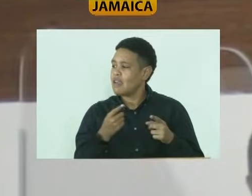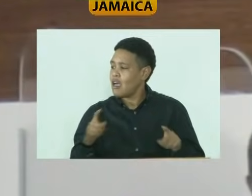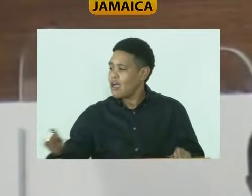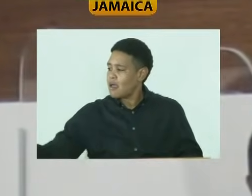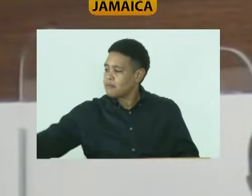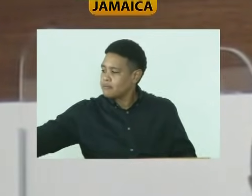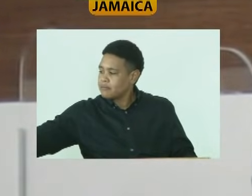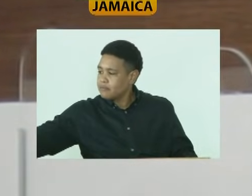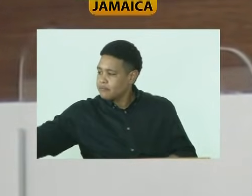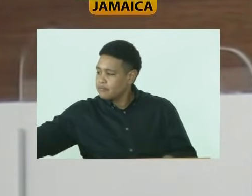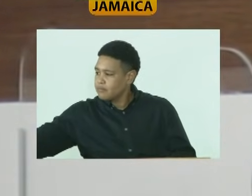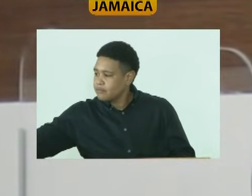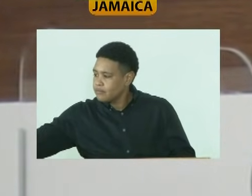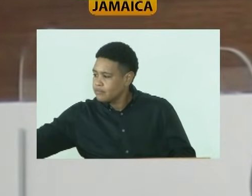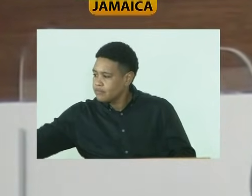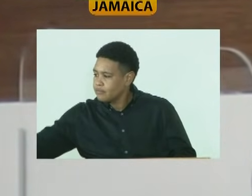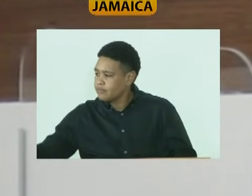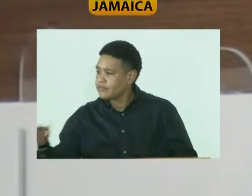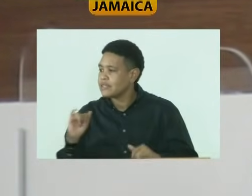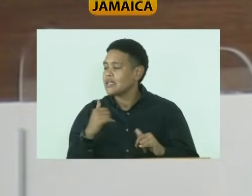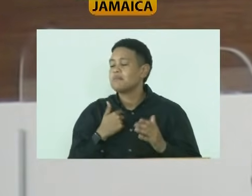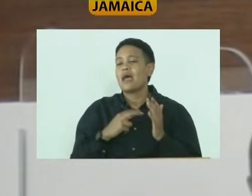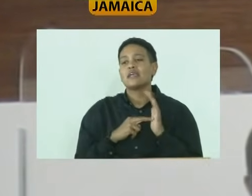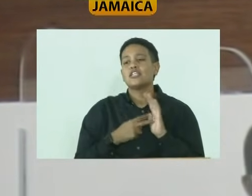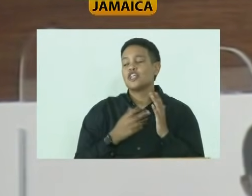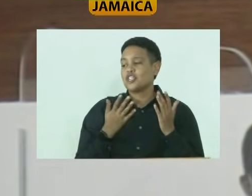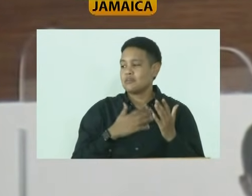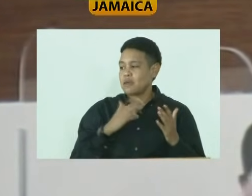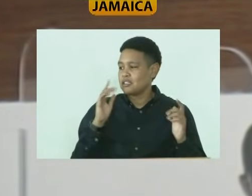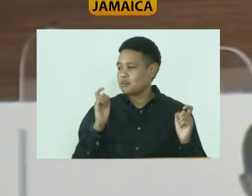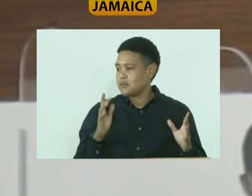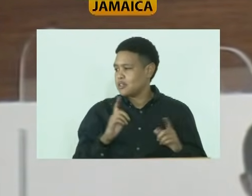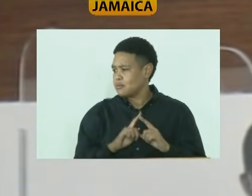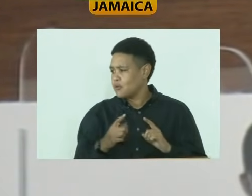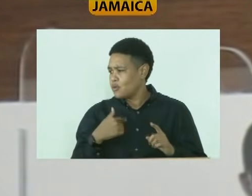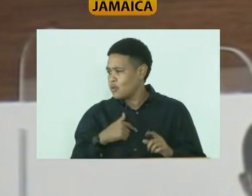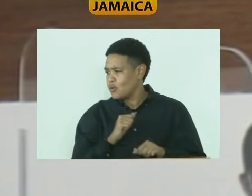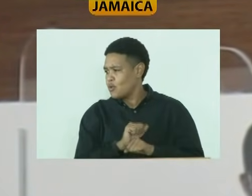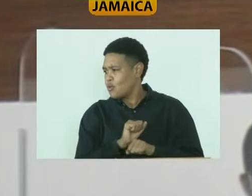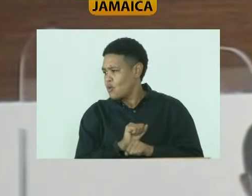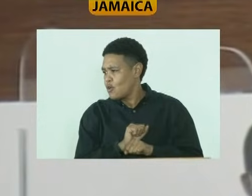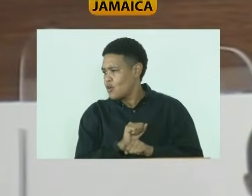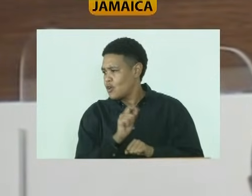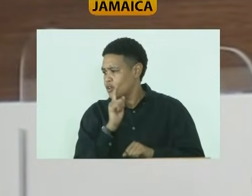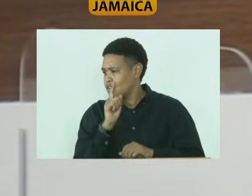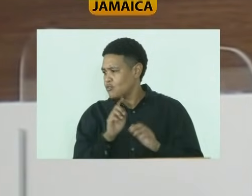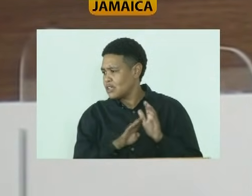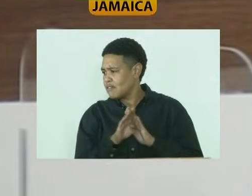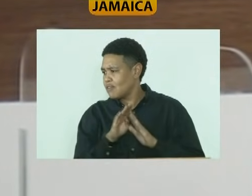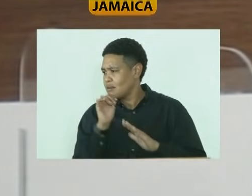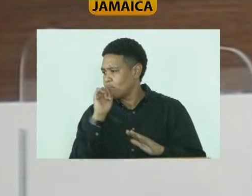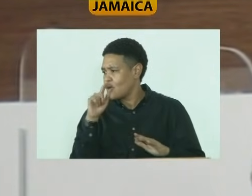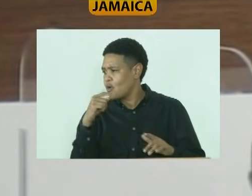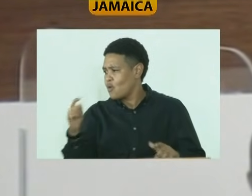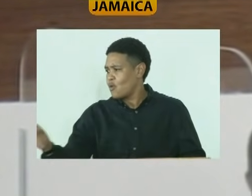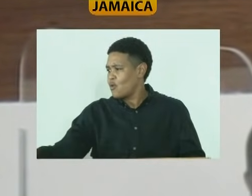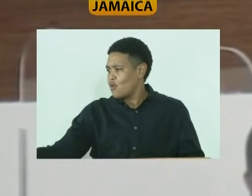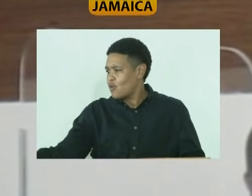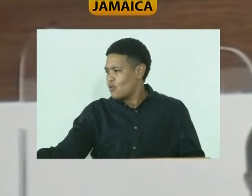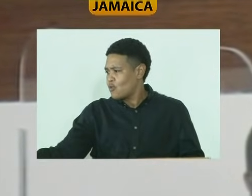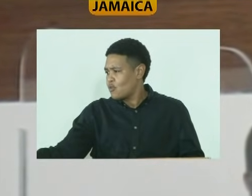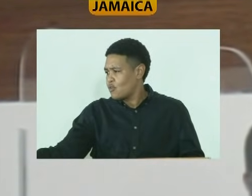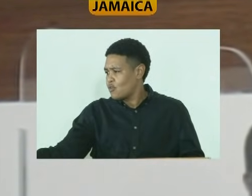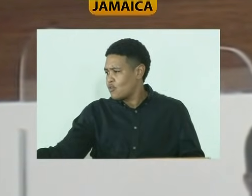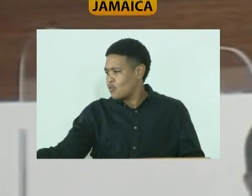That is still my intention, Madam Speaker. However, we are working to develop not only a national broadband network, but a